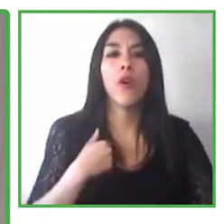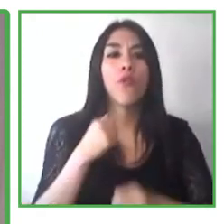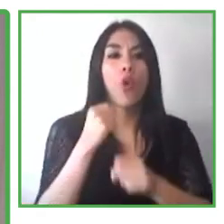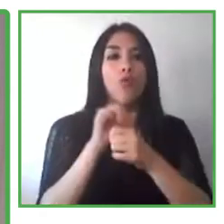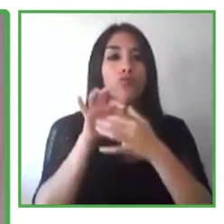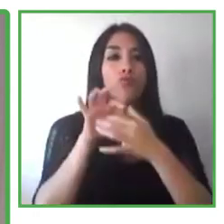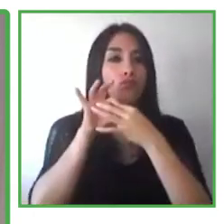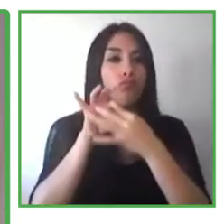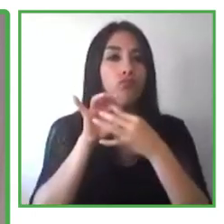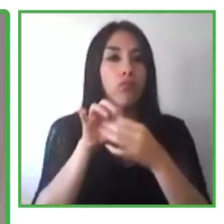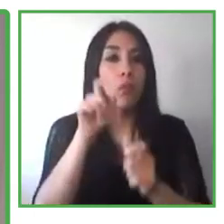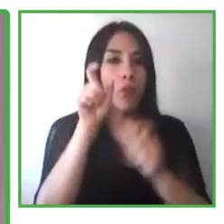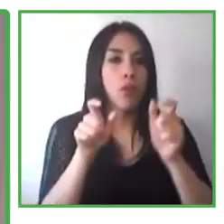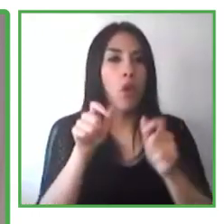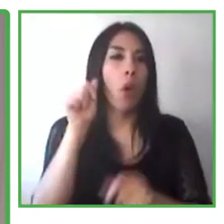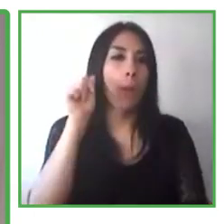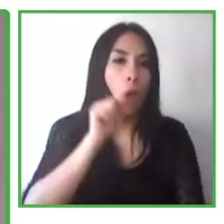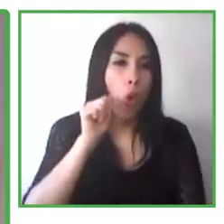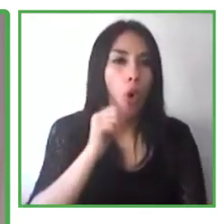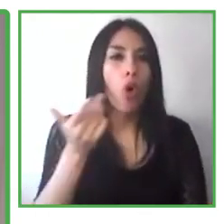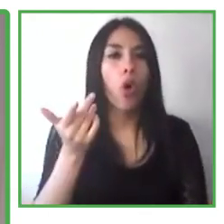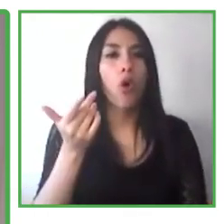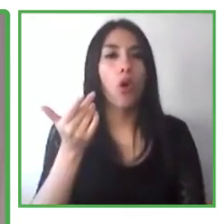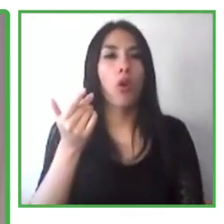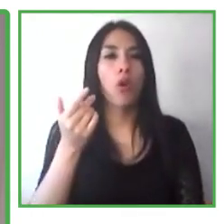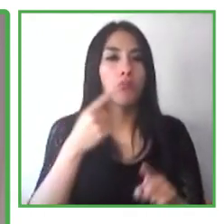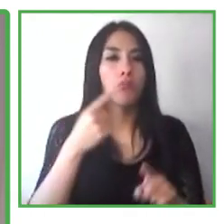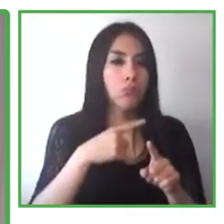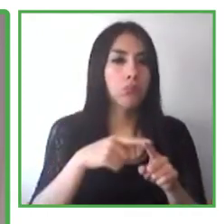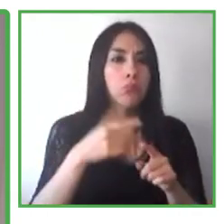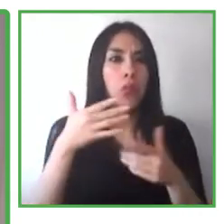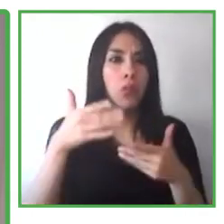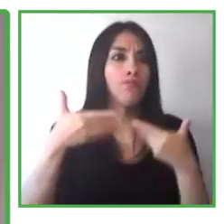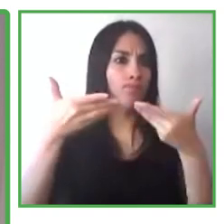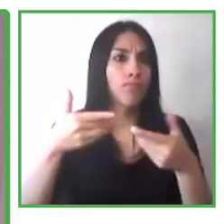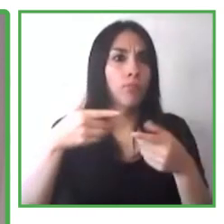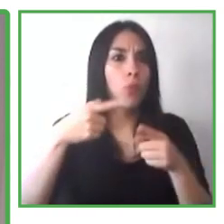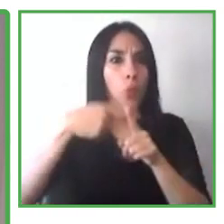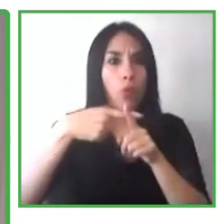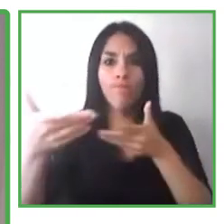of both the barriers around employment and some of the things you guys are doing.